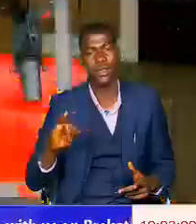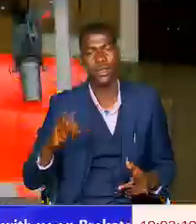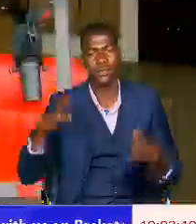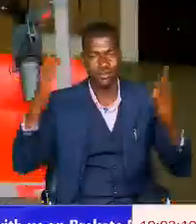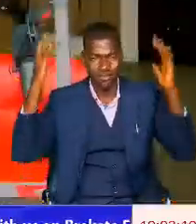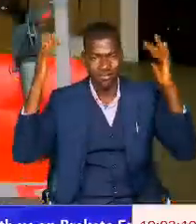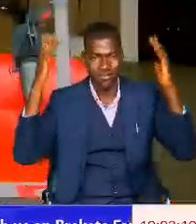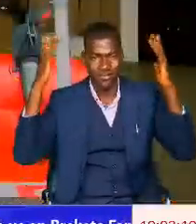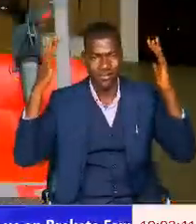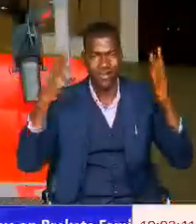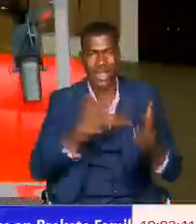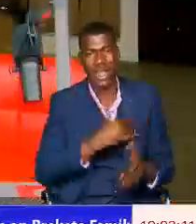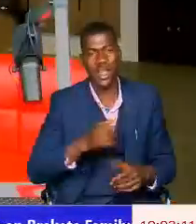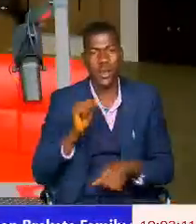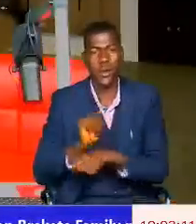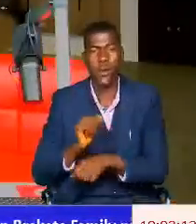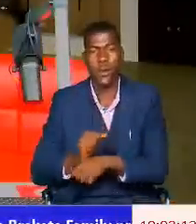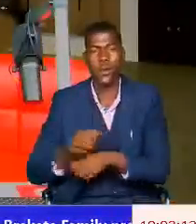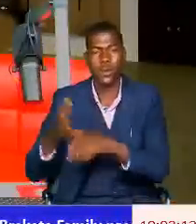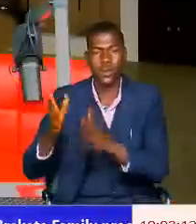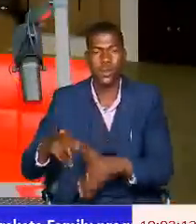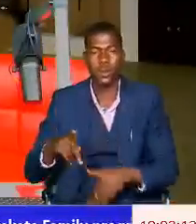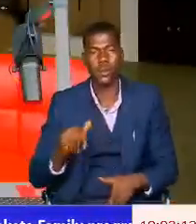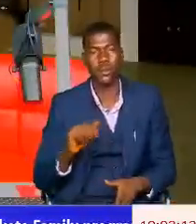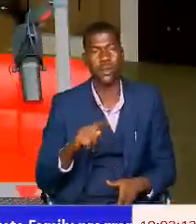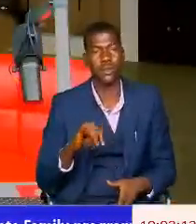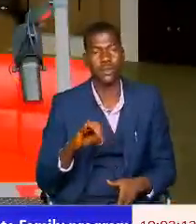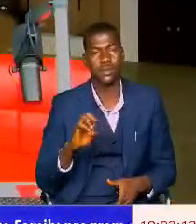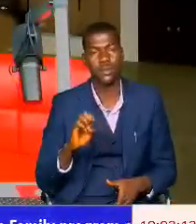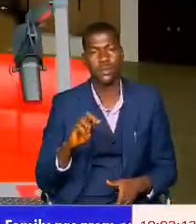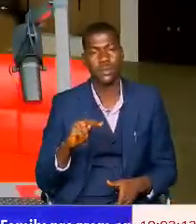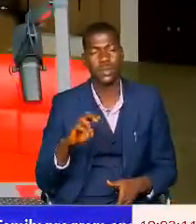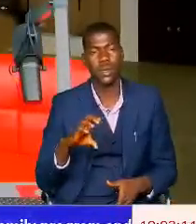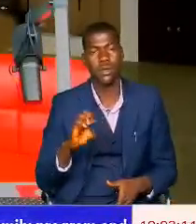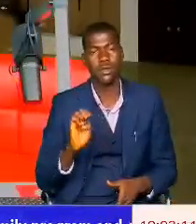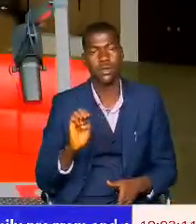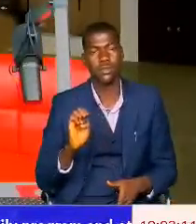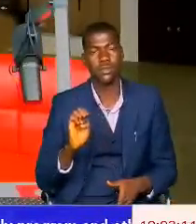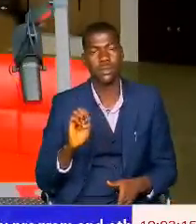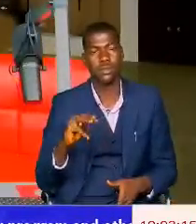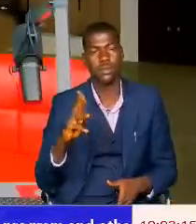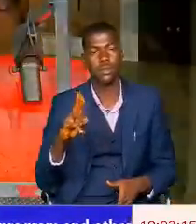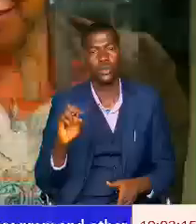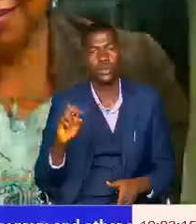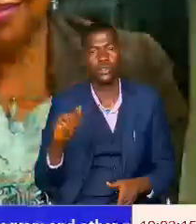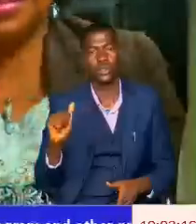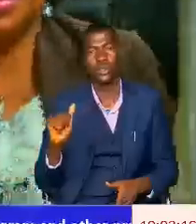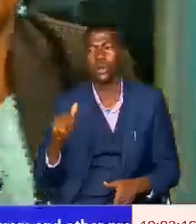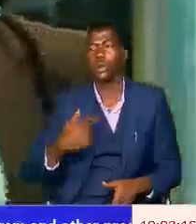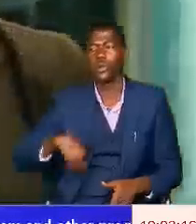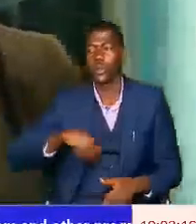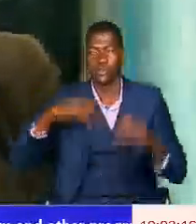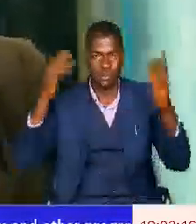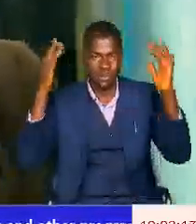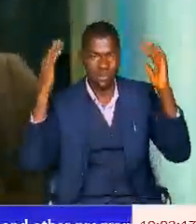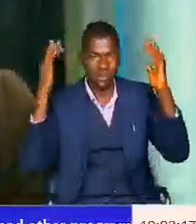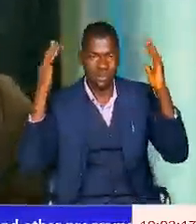With her gang member, Patience, the always patient one. Make we appreciate Patience.